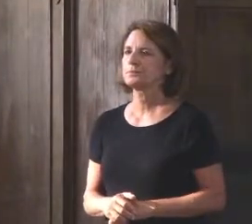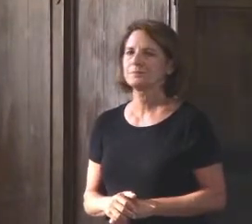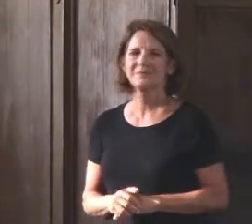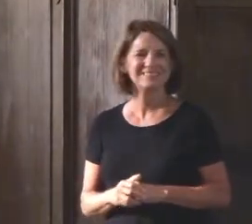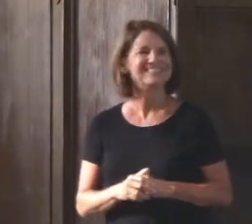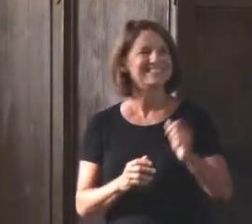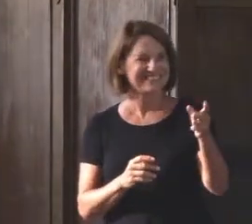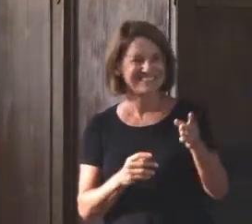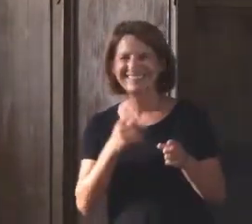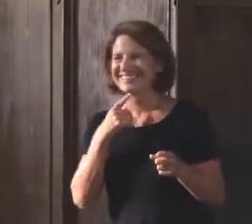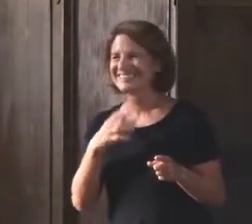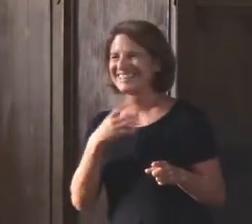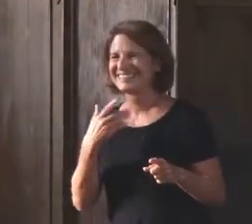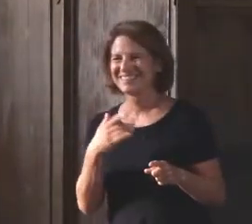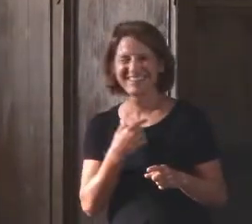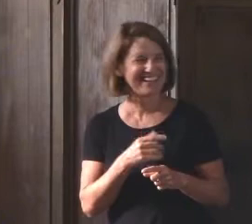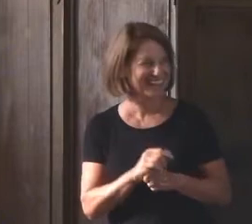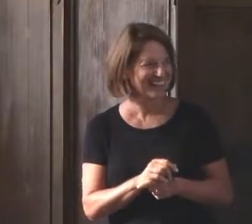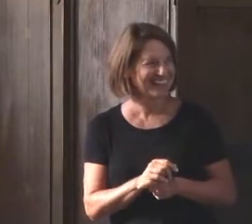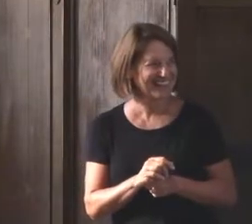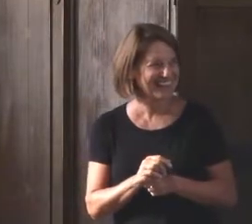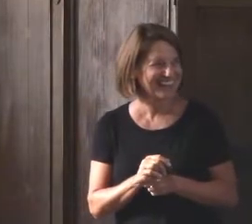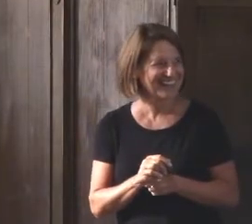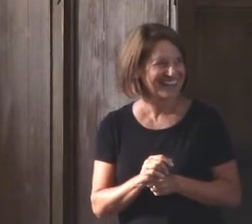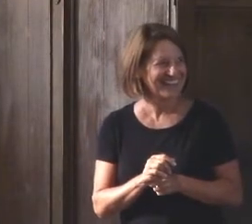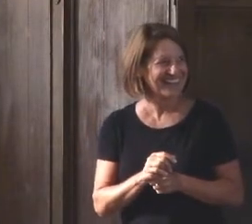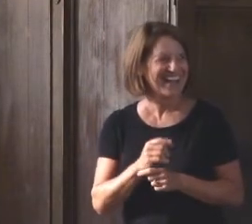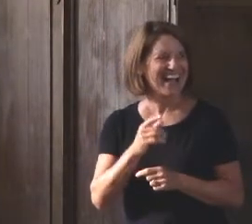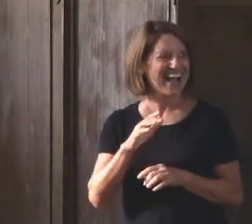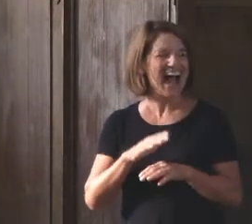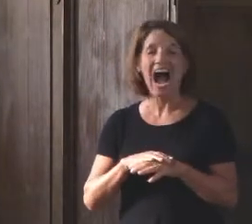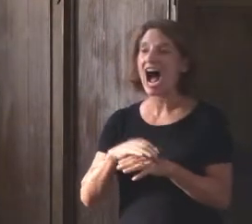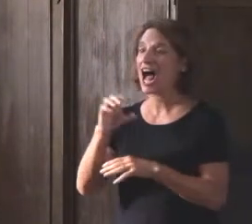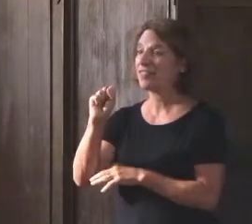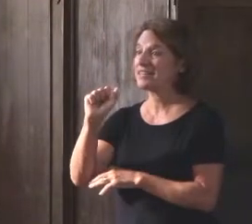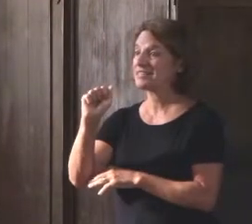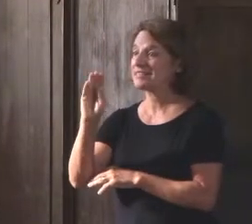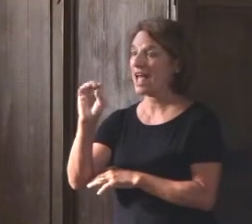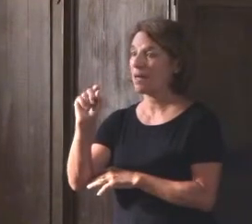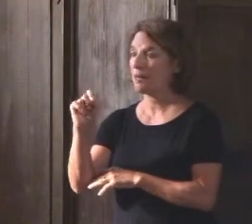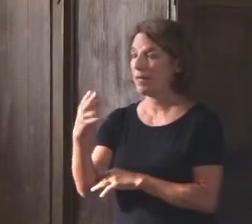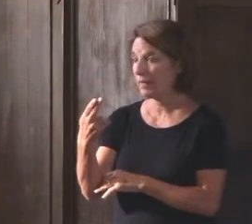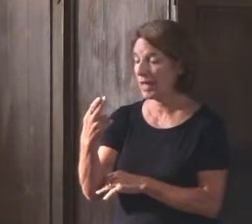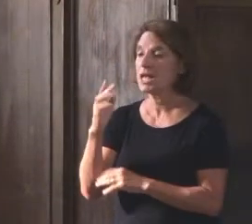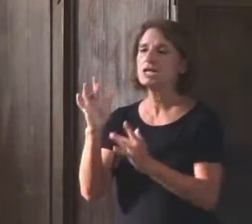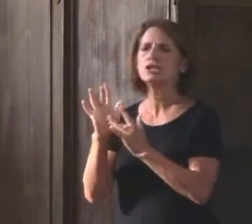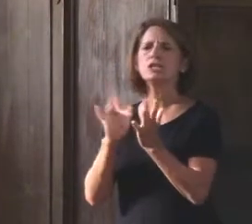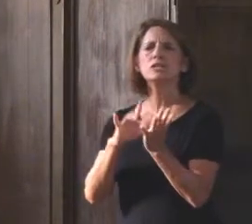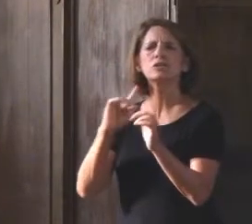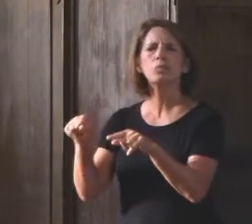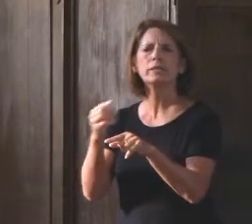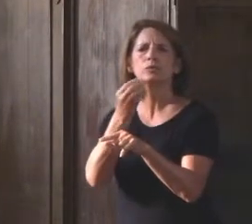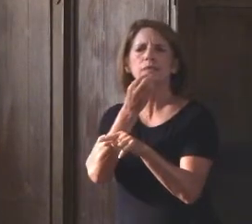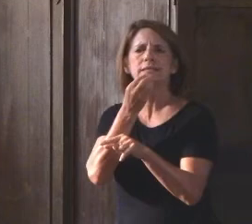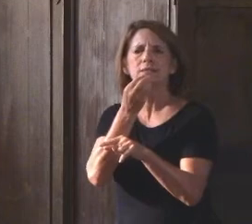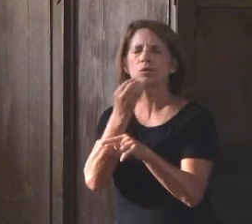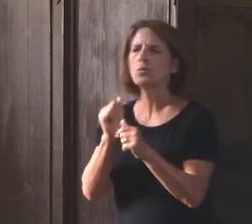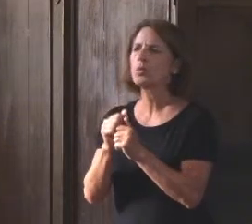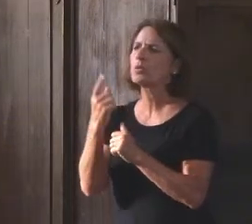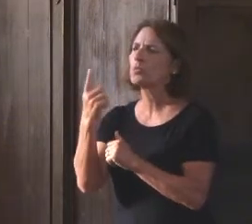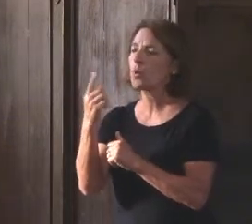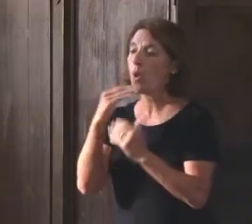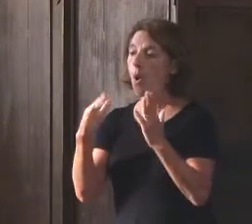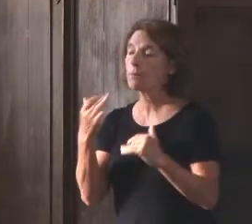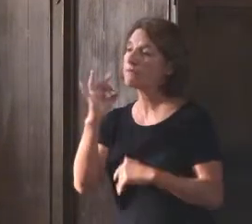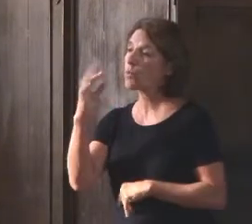That's what I say too. On a Sabbath, Jesus went to dine at the home of one of the leading Pharisees, and the